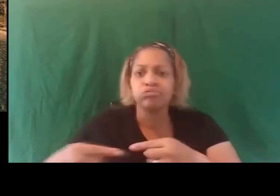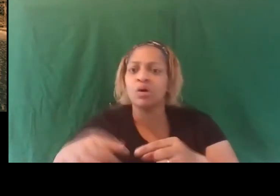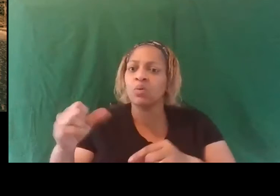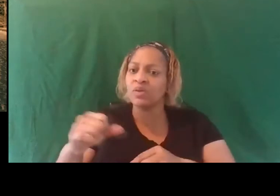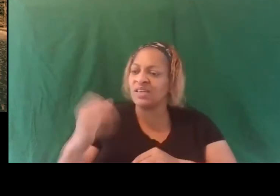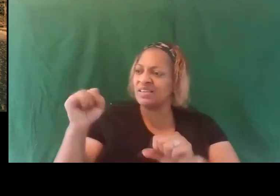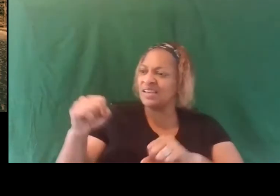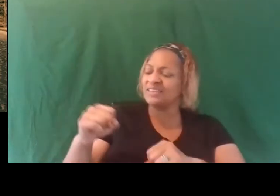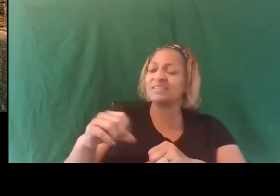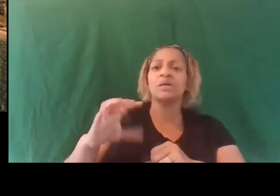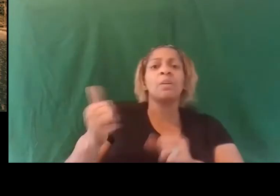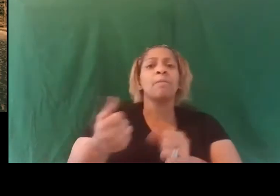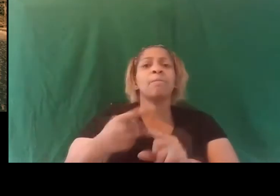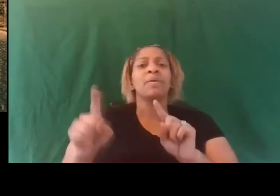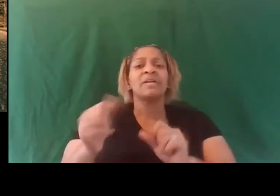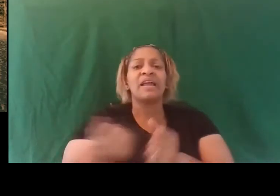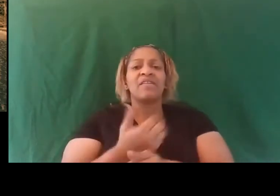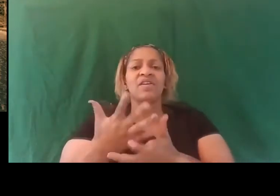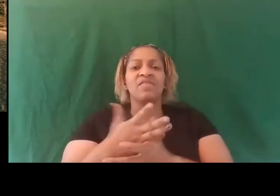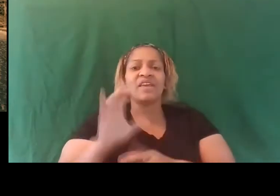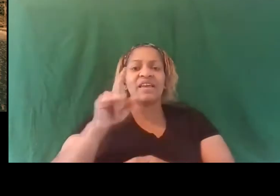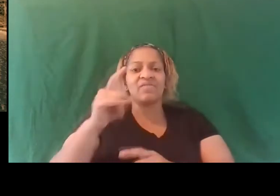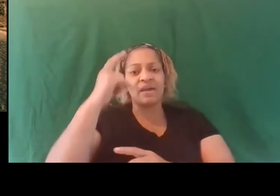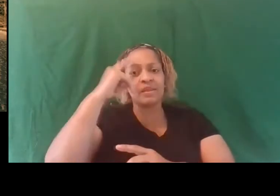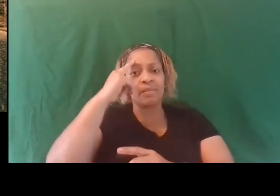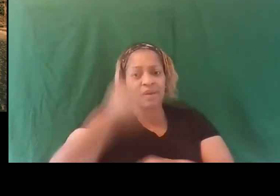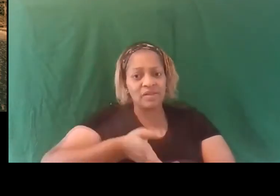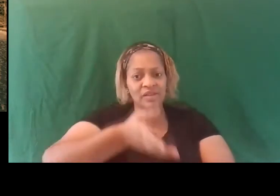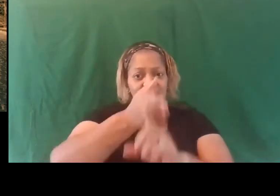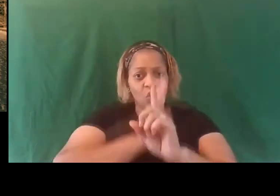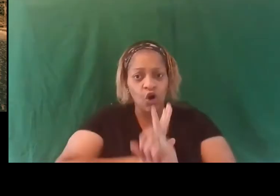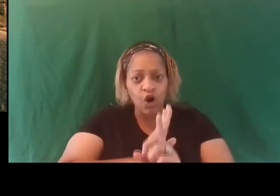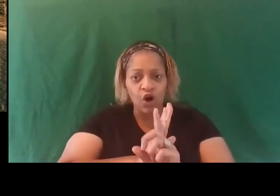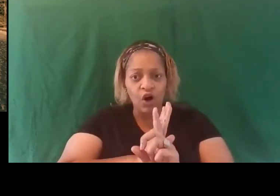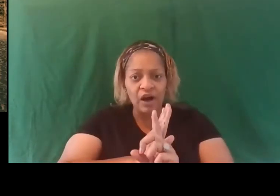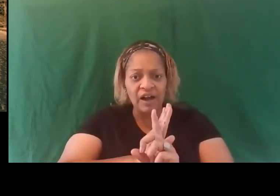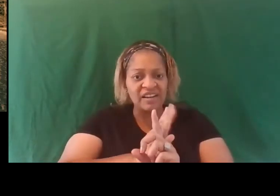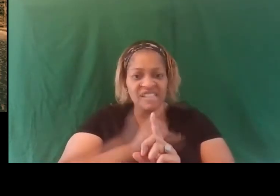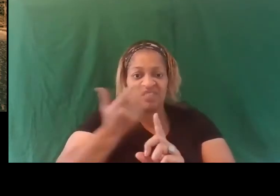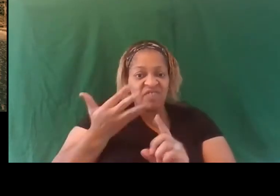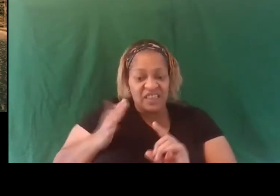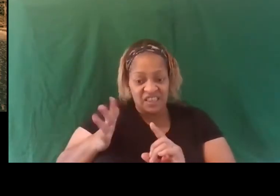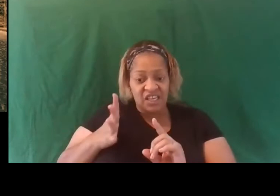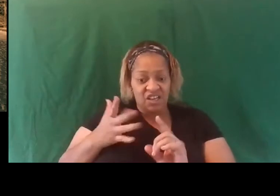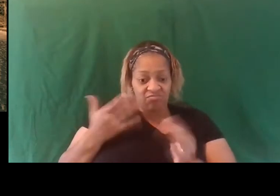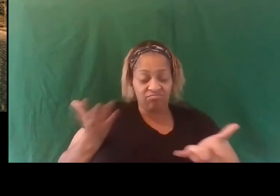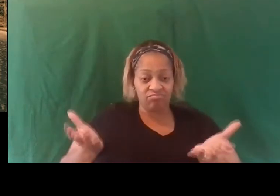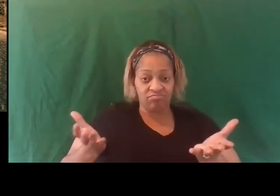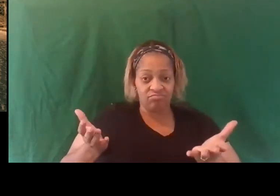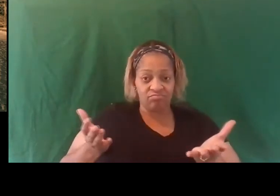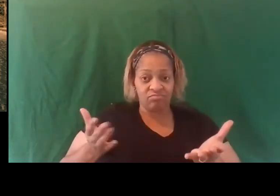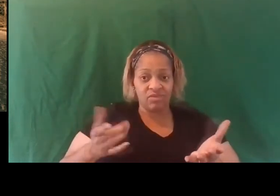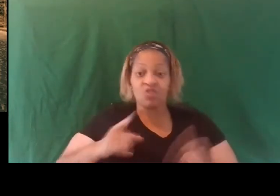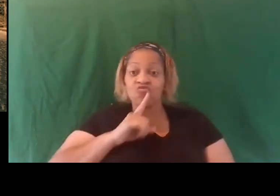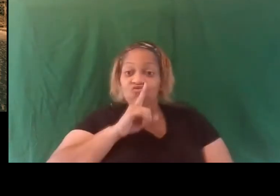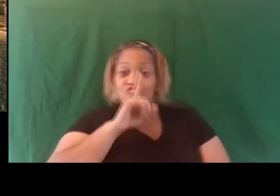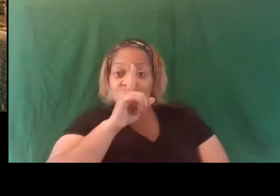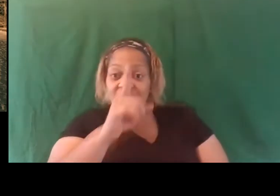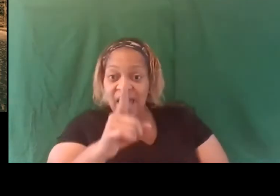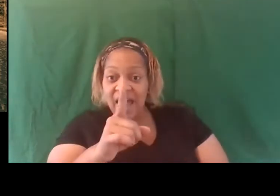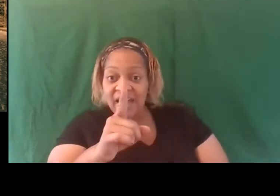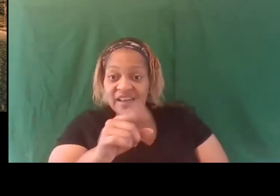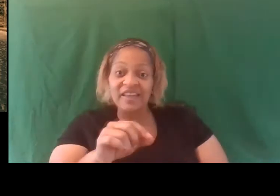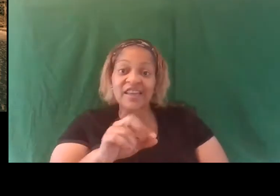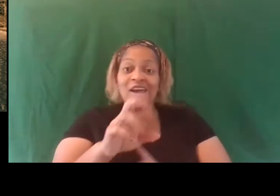is absolutely in the mind and is, then it already exists. Capital R reality, lowercase